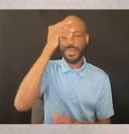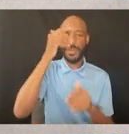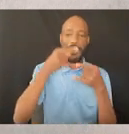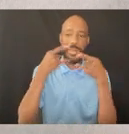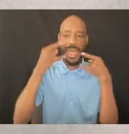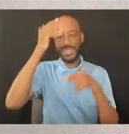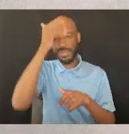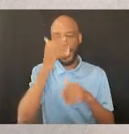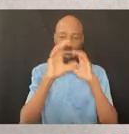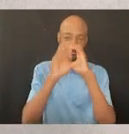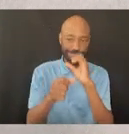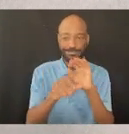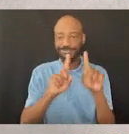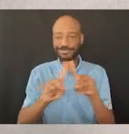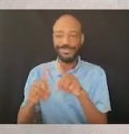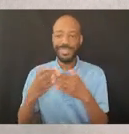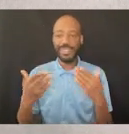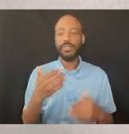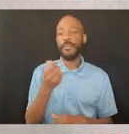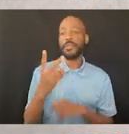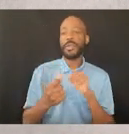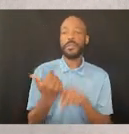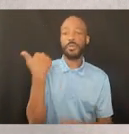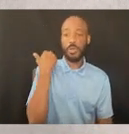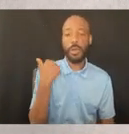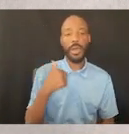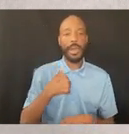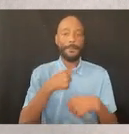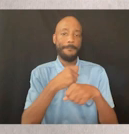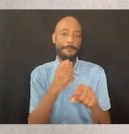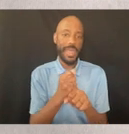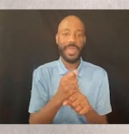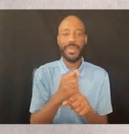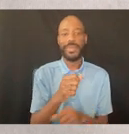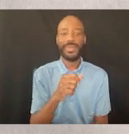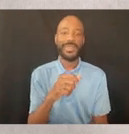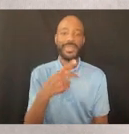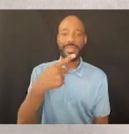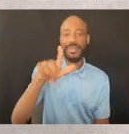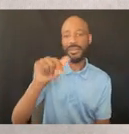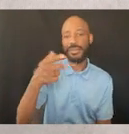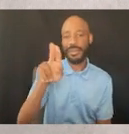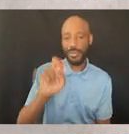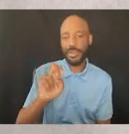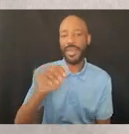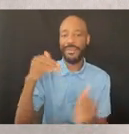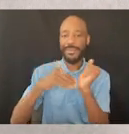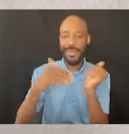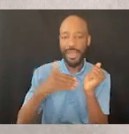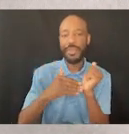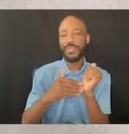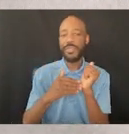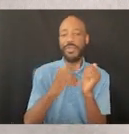I created this whole little plague doctor mask series and was so happy that I could put them in the show